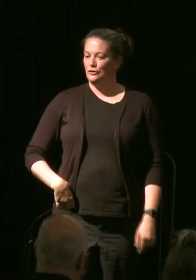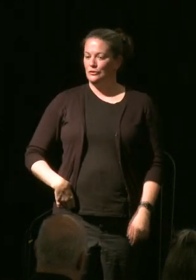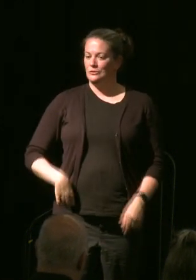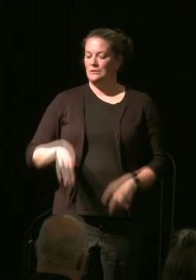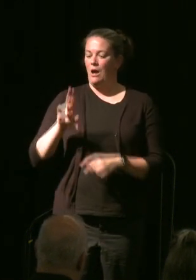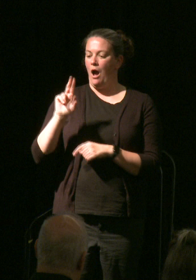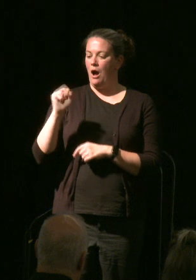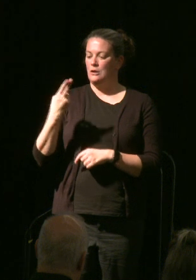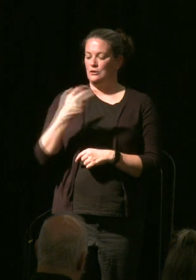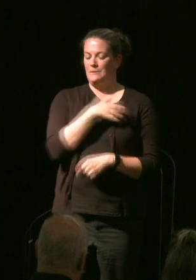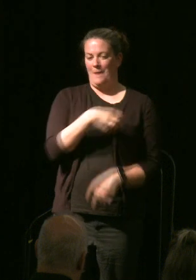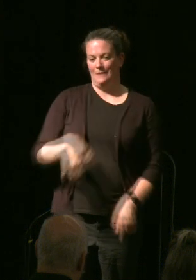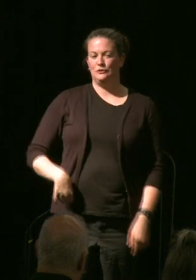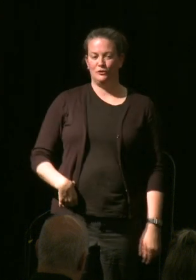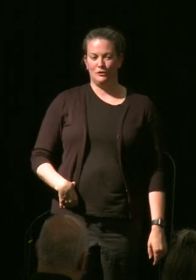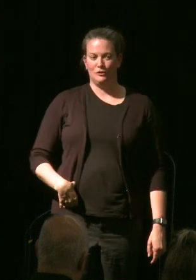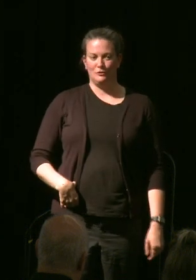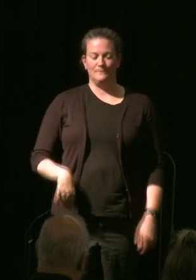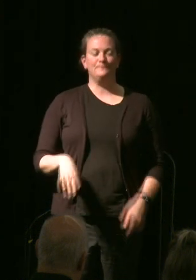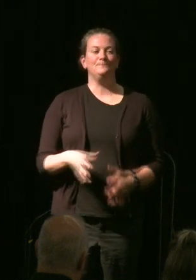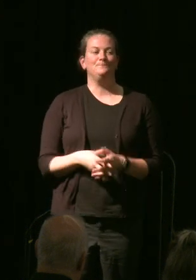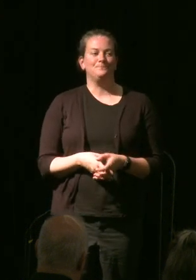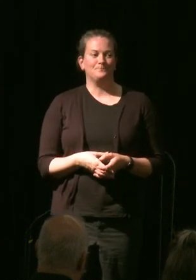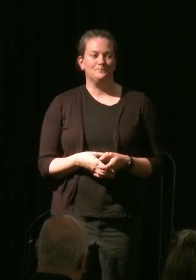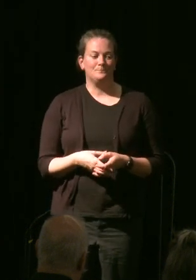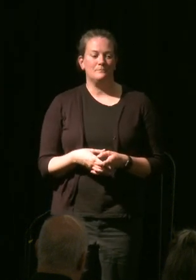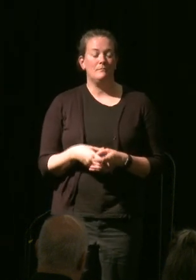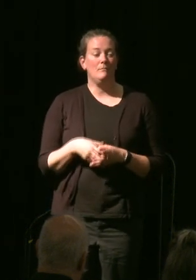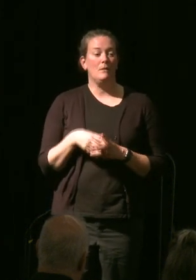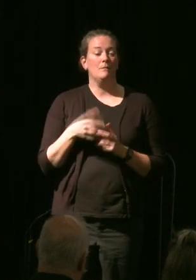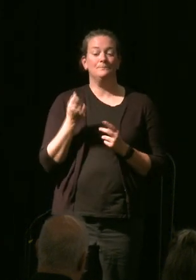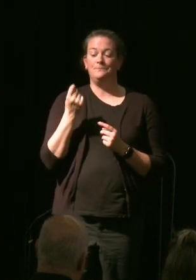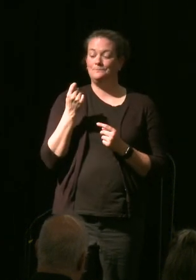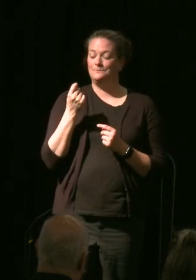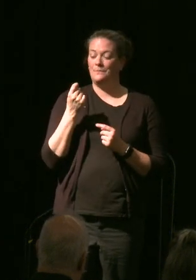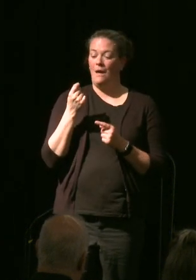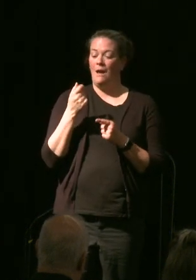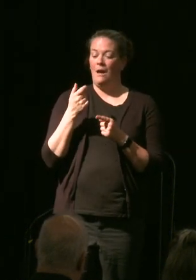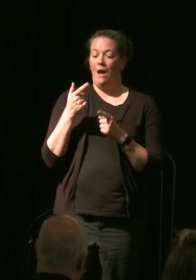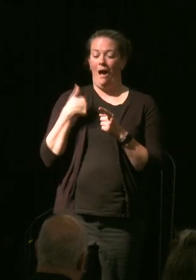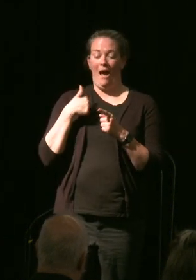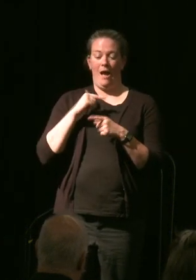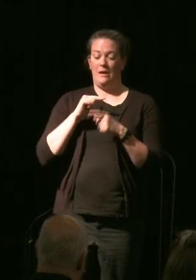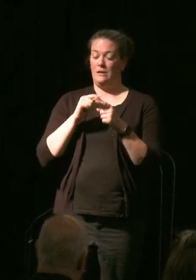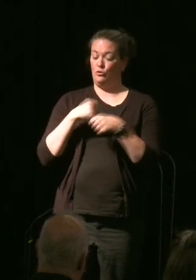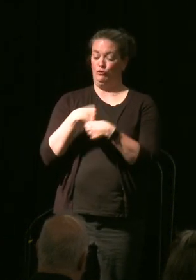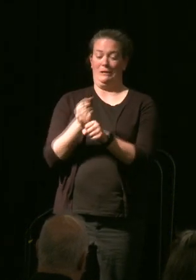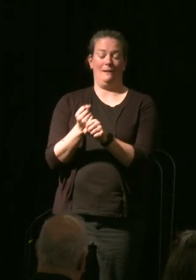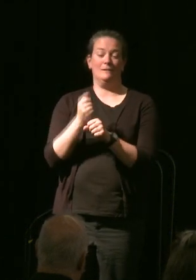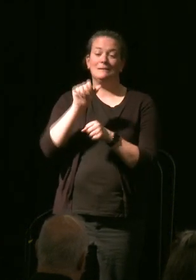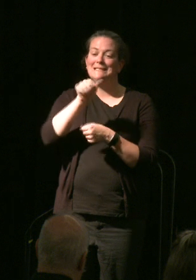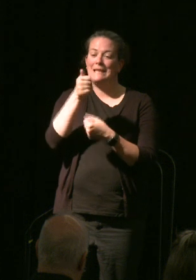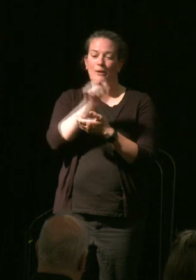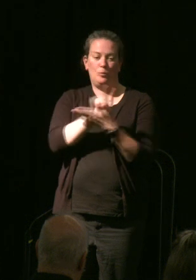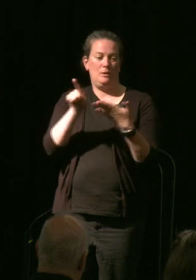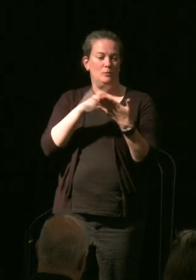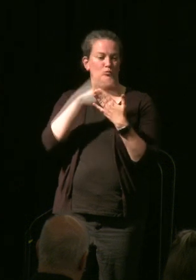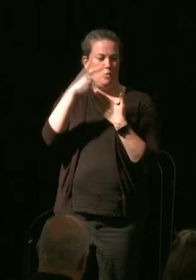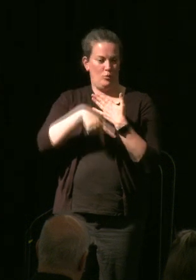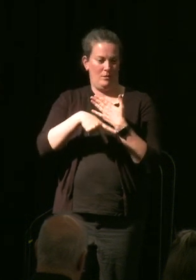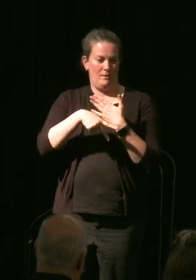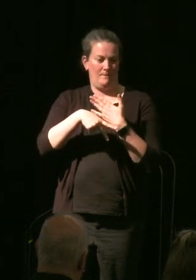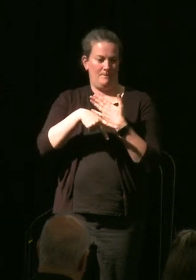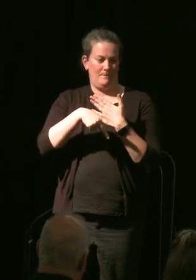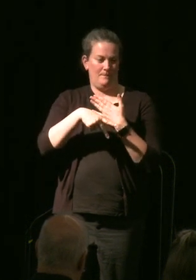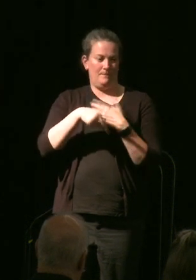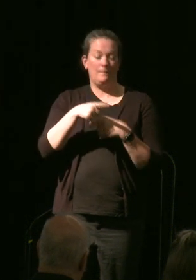Syndrome Coalition. And we had a 10-week program that I devised because ambassadors are the ones who are out,